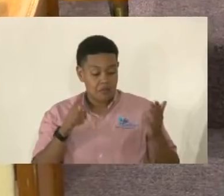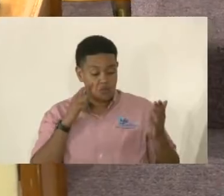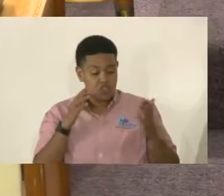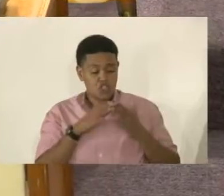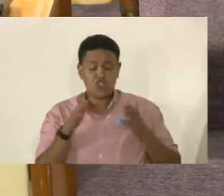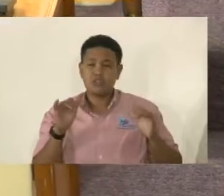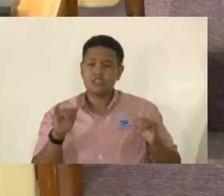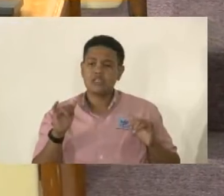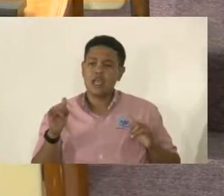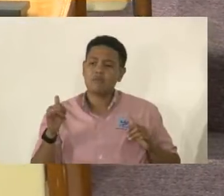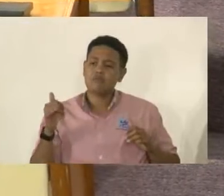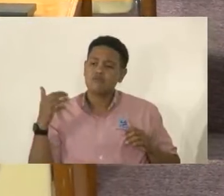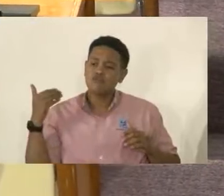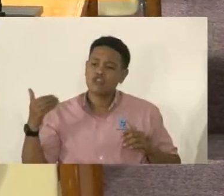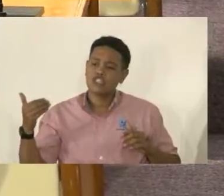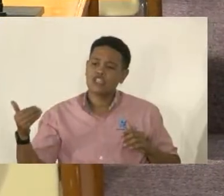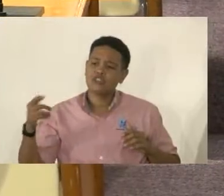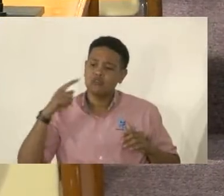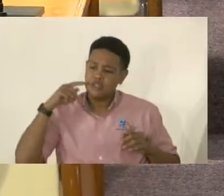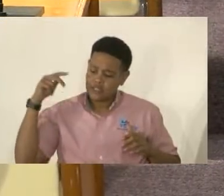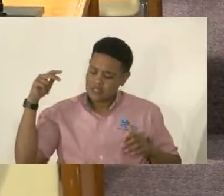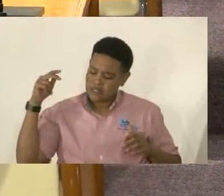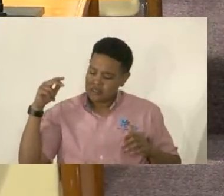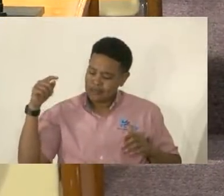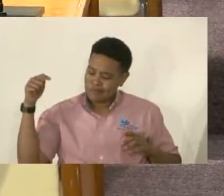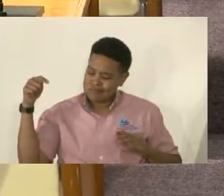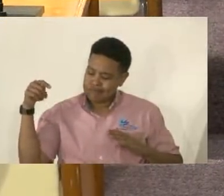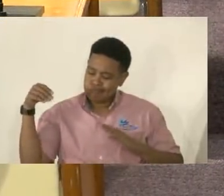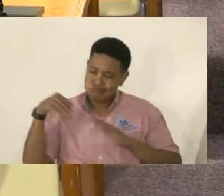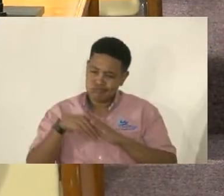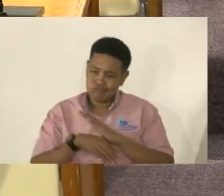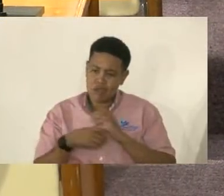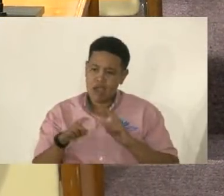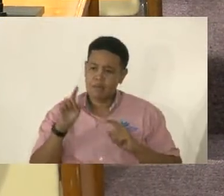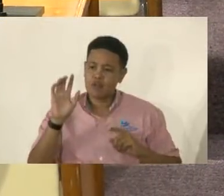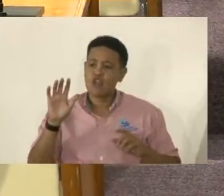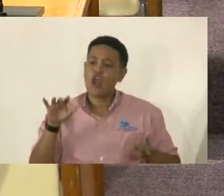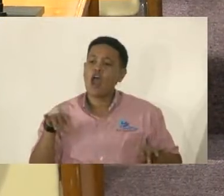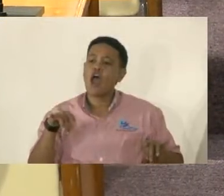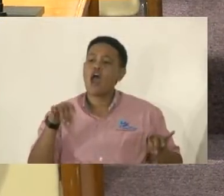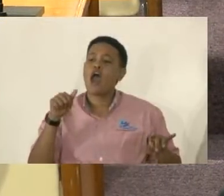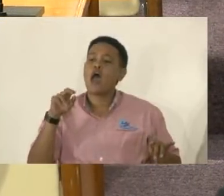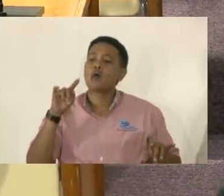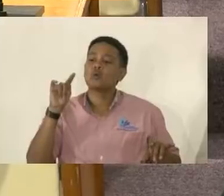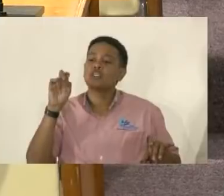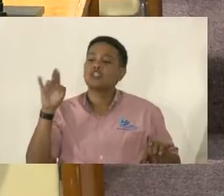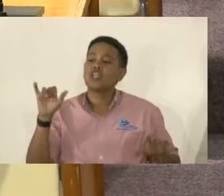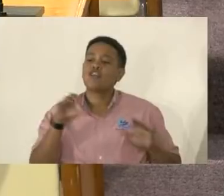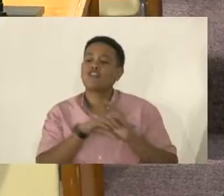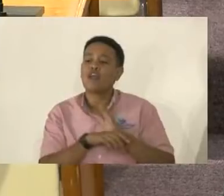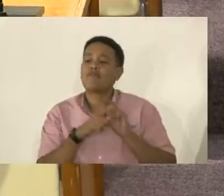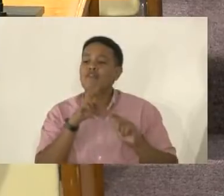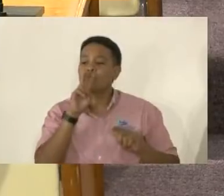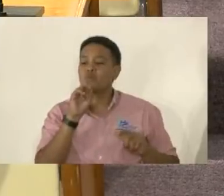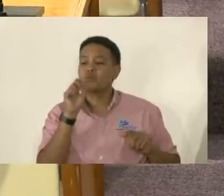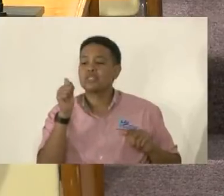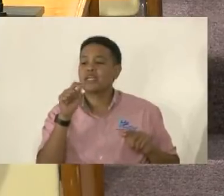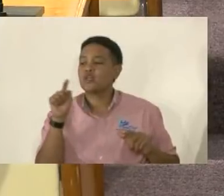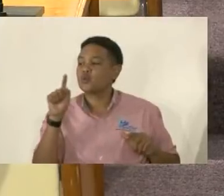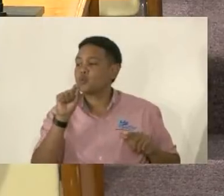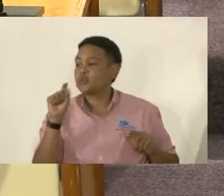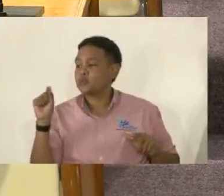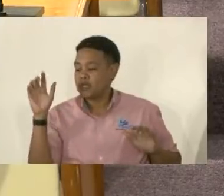It's facing downward, right? Your acquisitory crimes from 2010 to